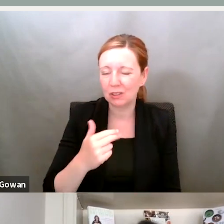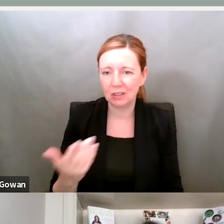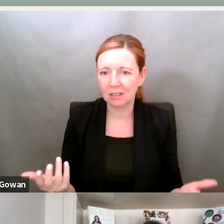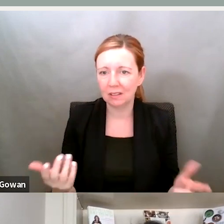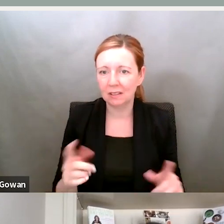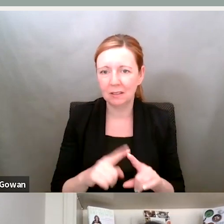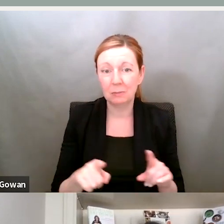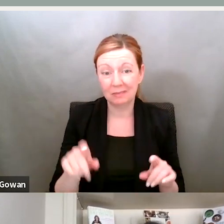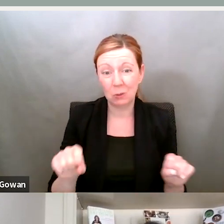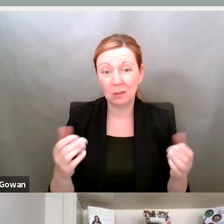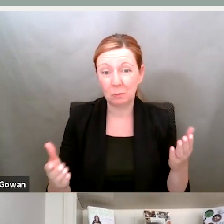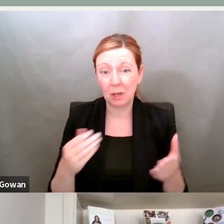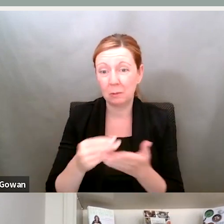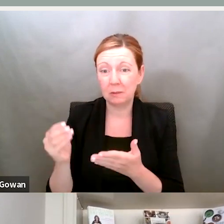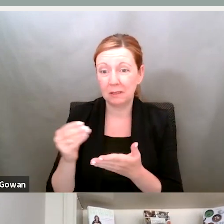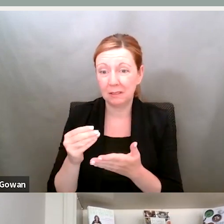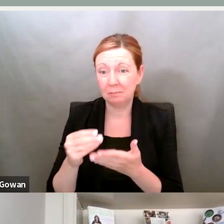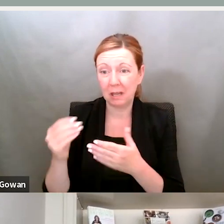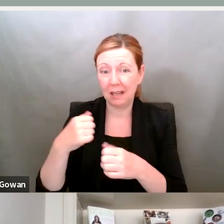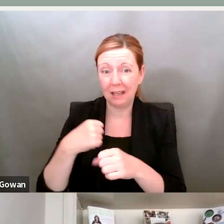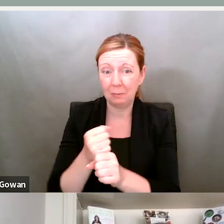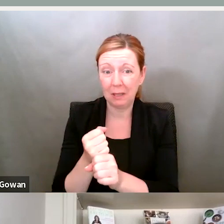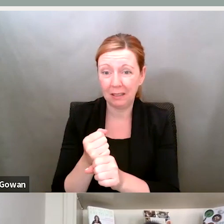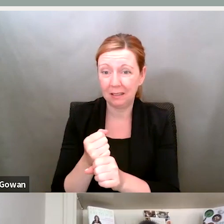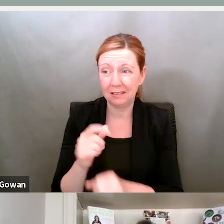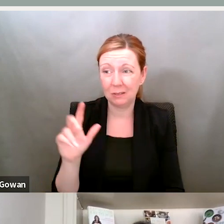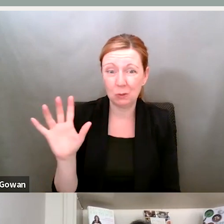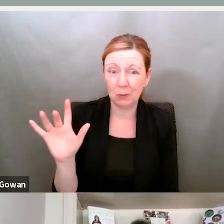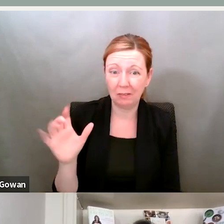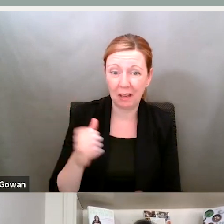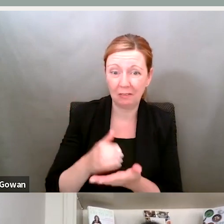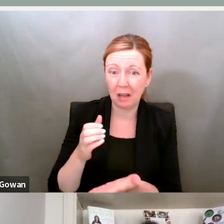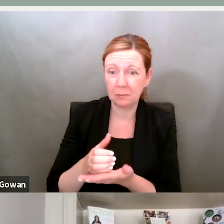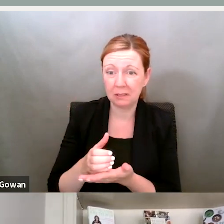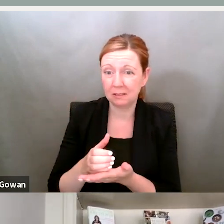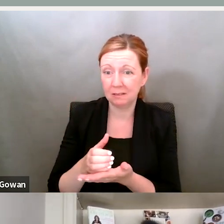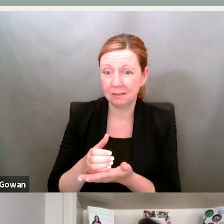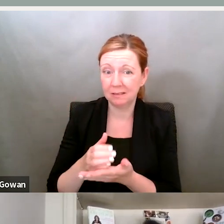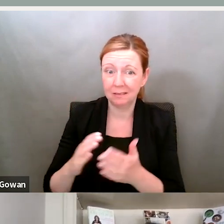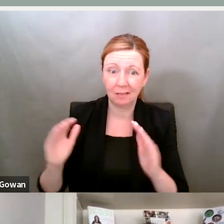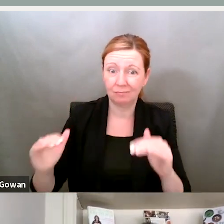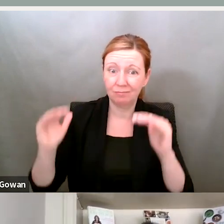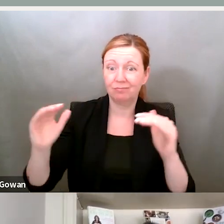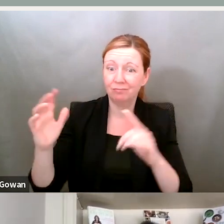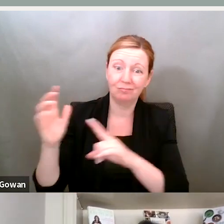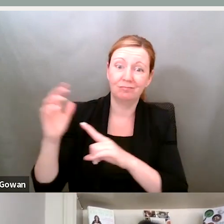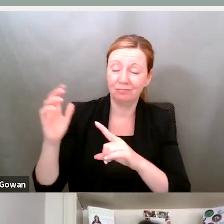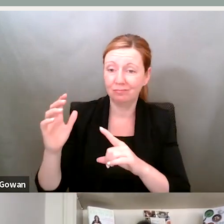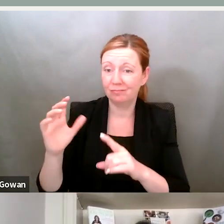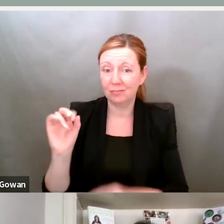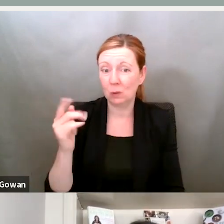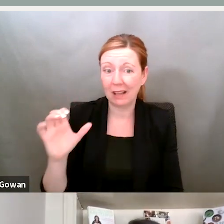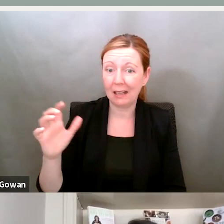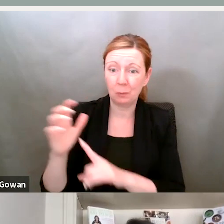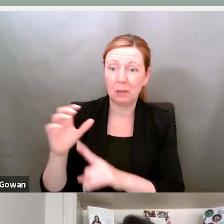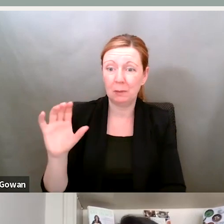those, you could probably make 25 cups of high grade organic premium